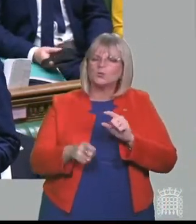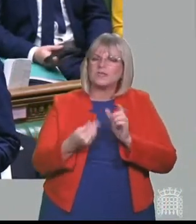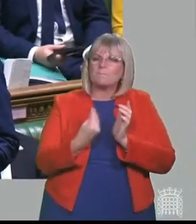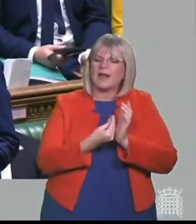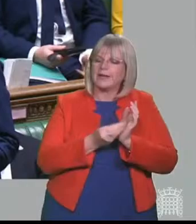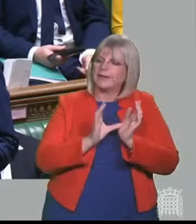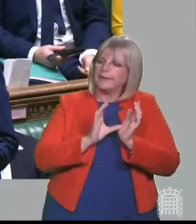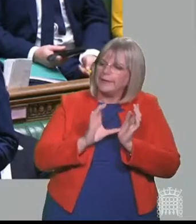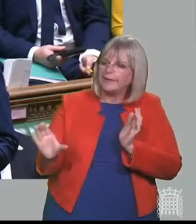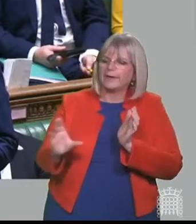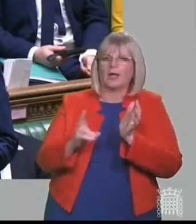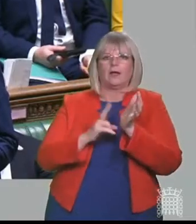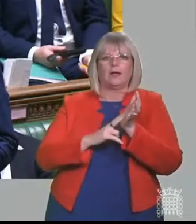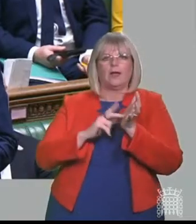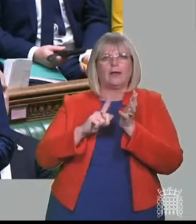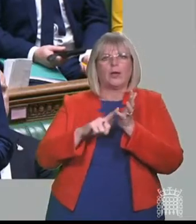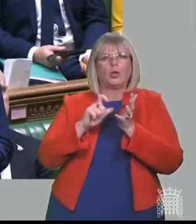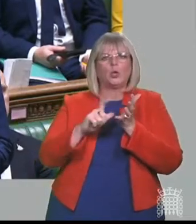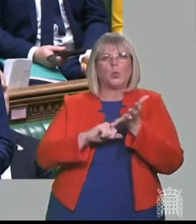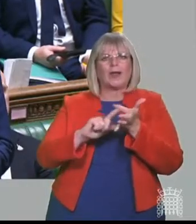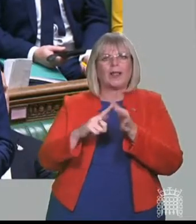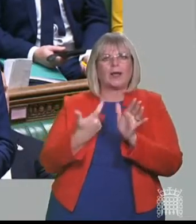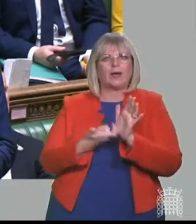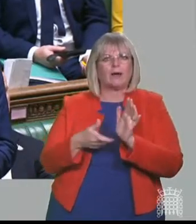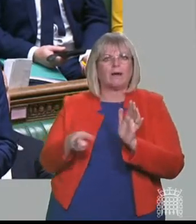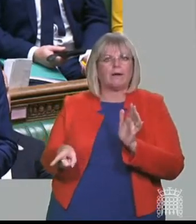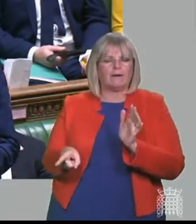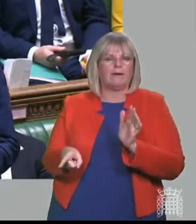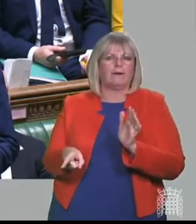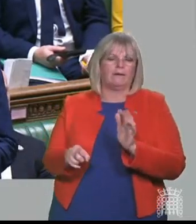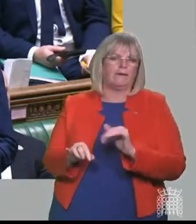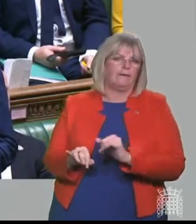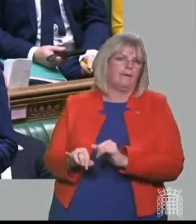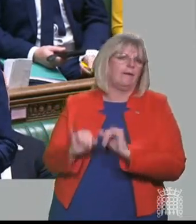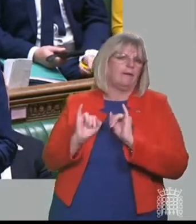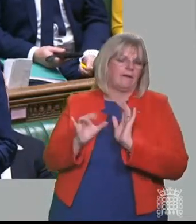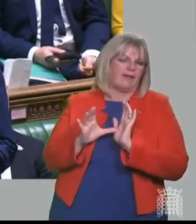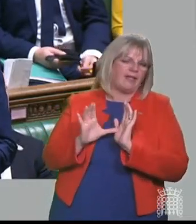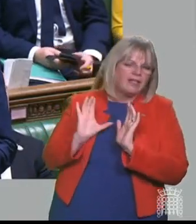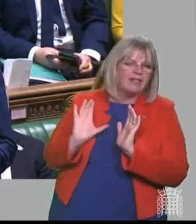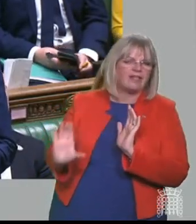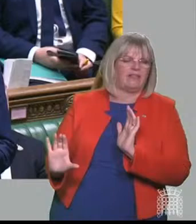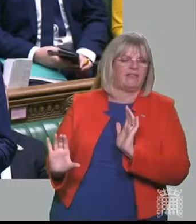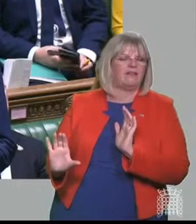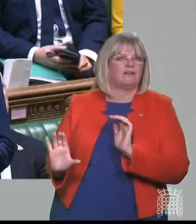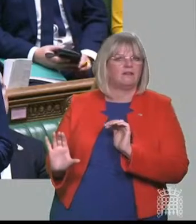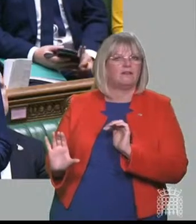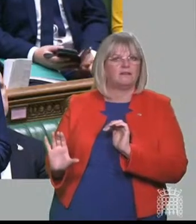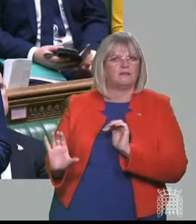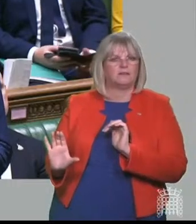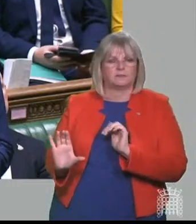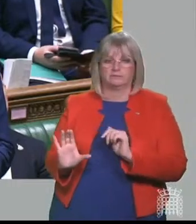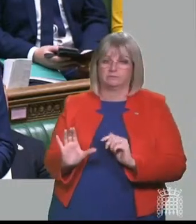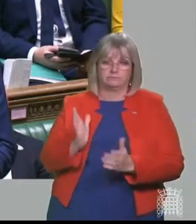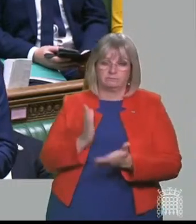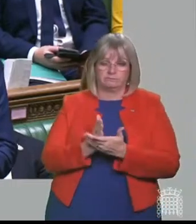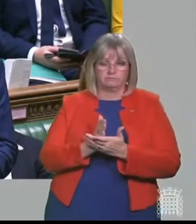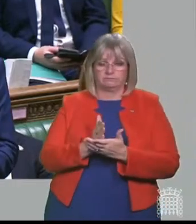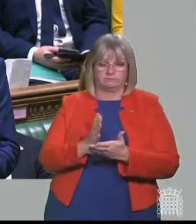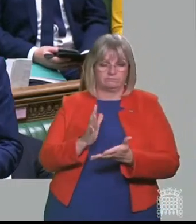the white elephant of the energy sector just now. It is an absolute, as my honourable friend says, a